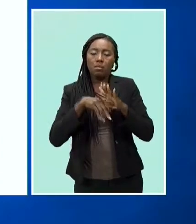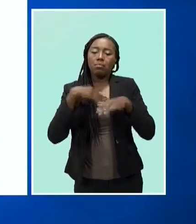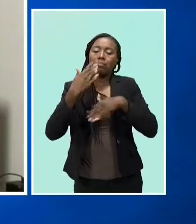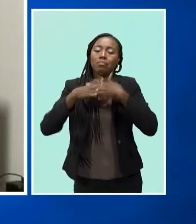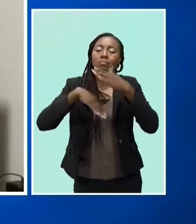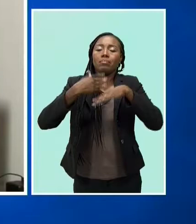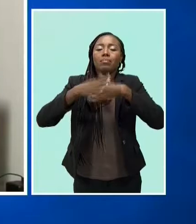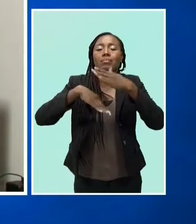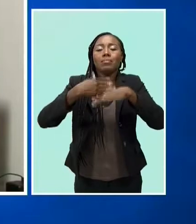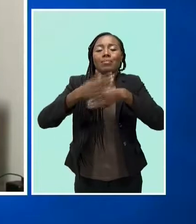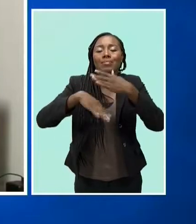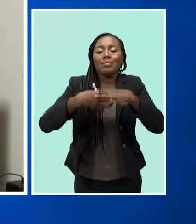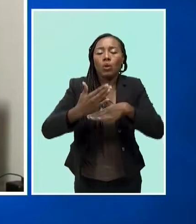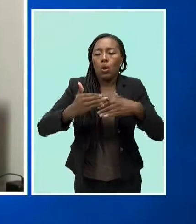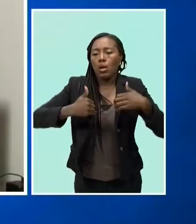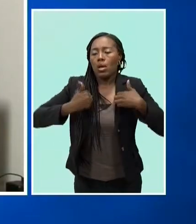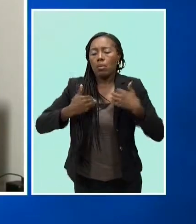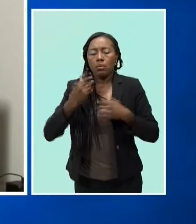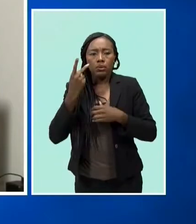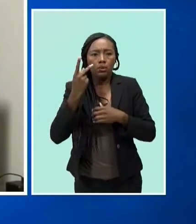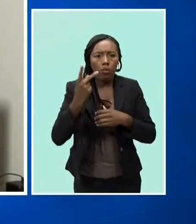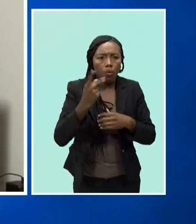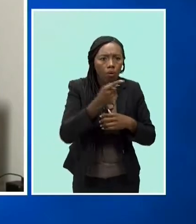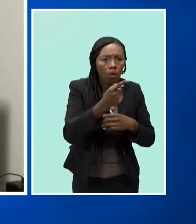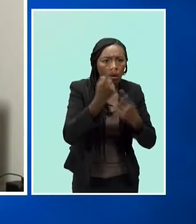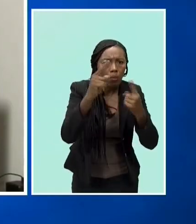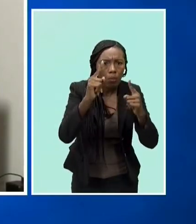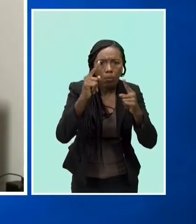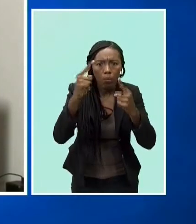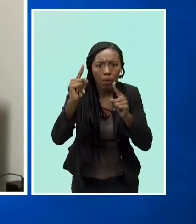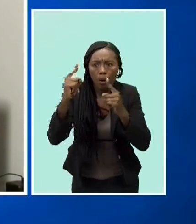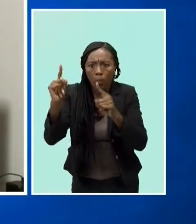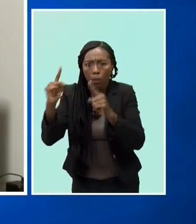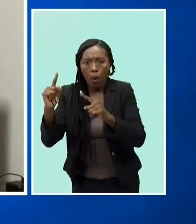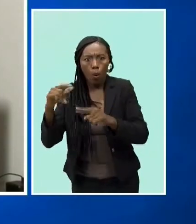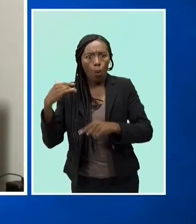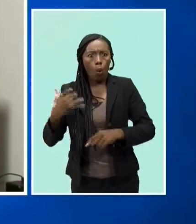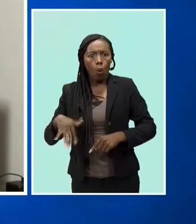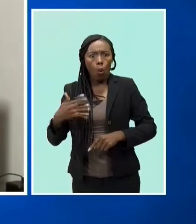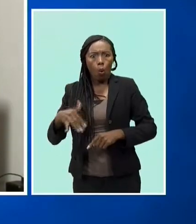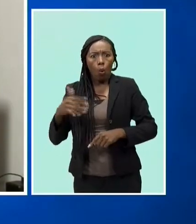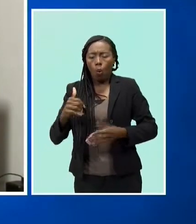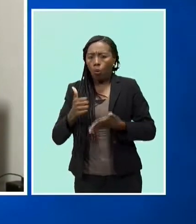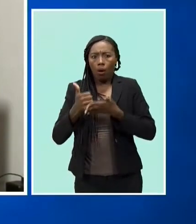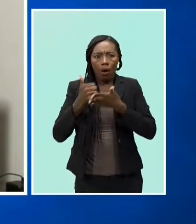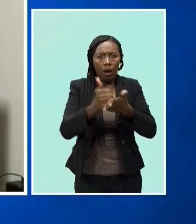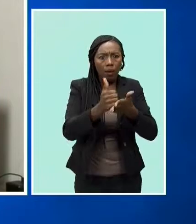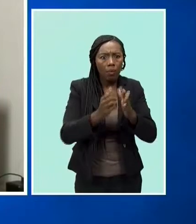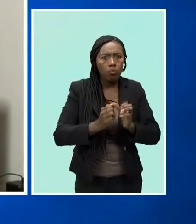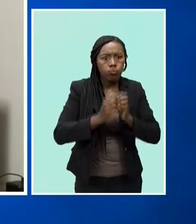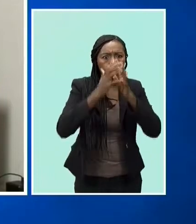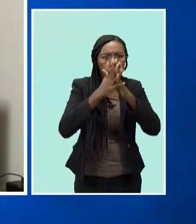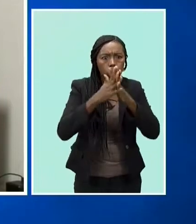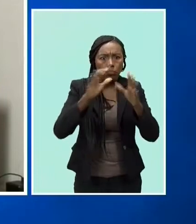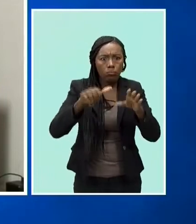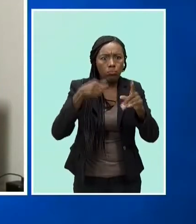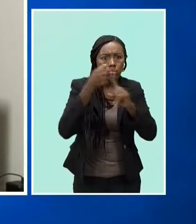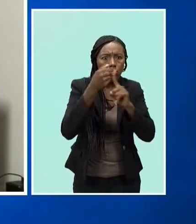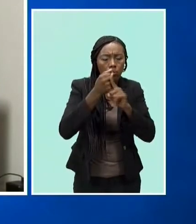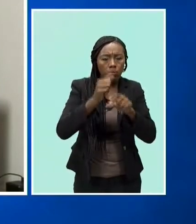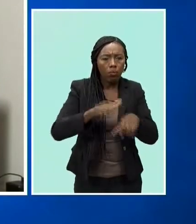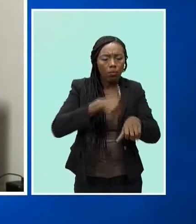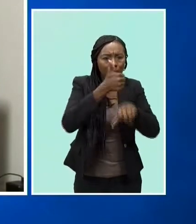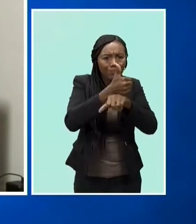years went by and young people saw the successes of the program and the difference that it made, not only in terms of their